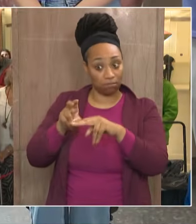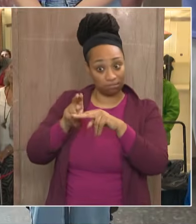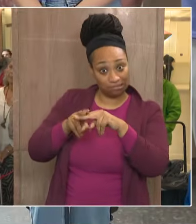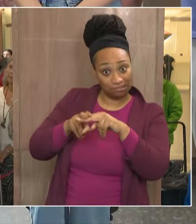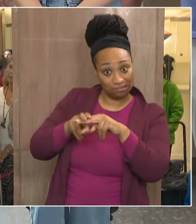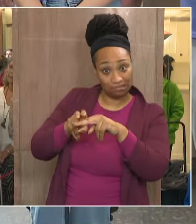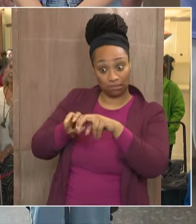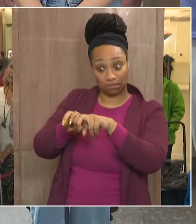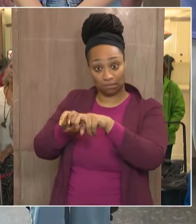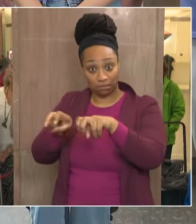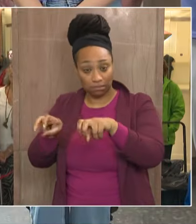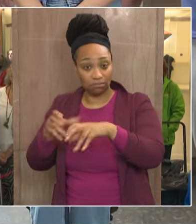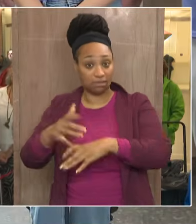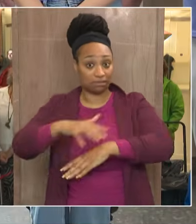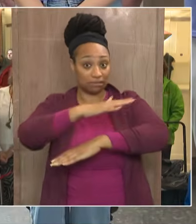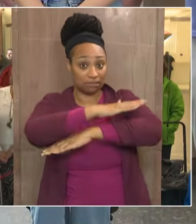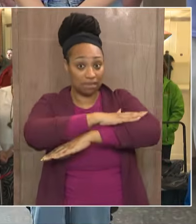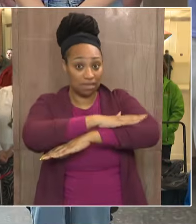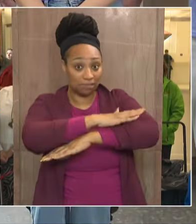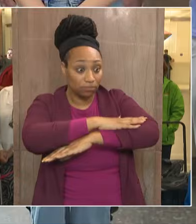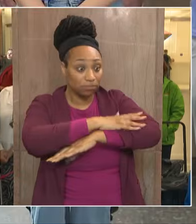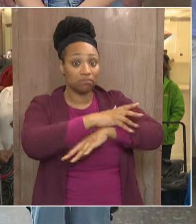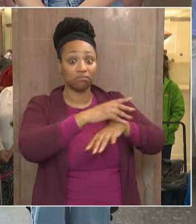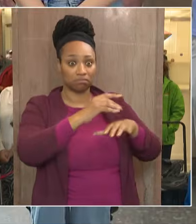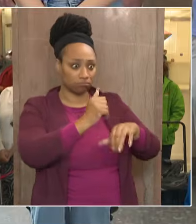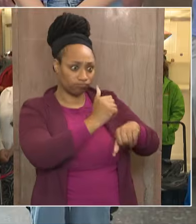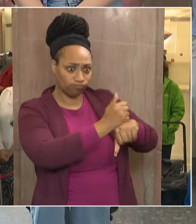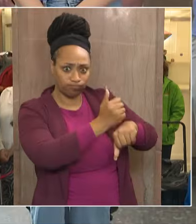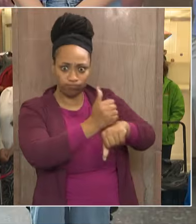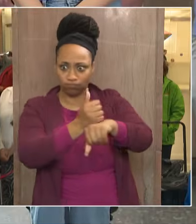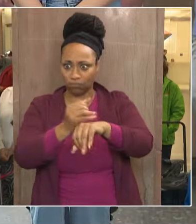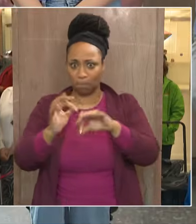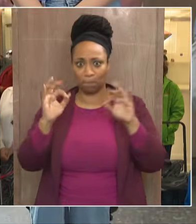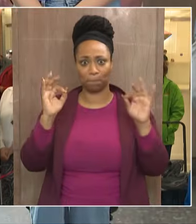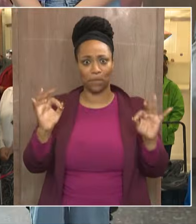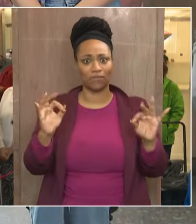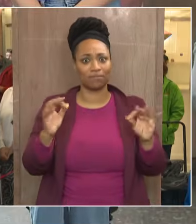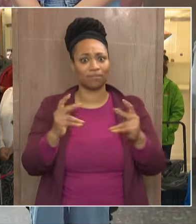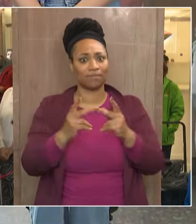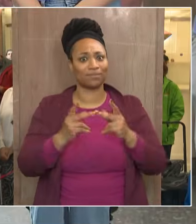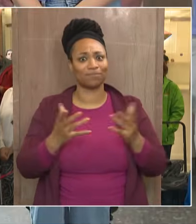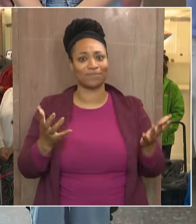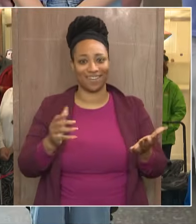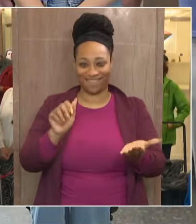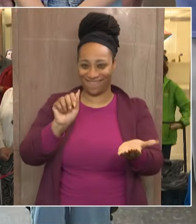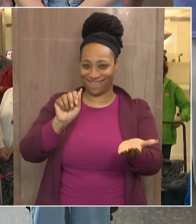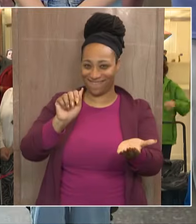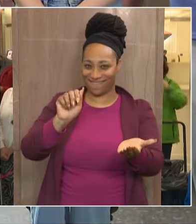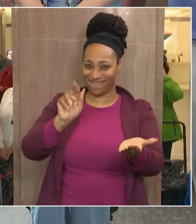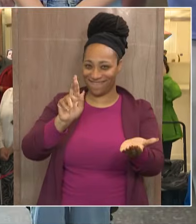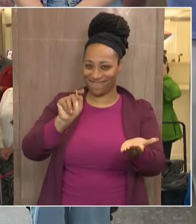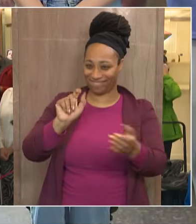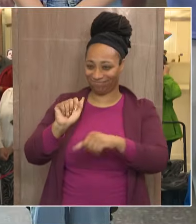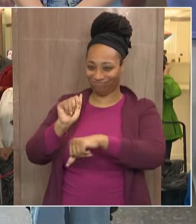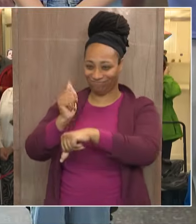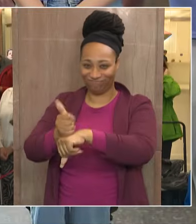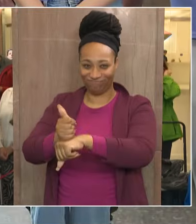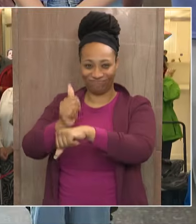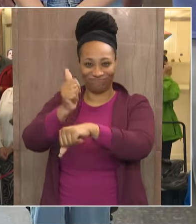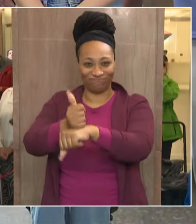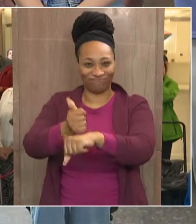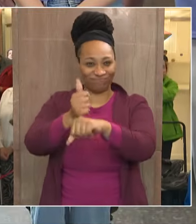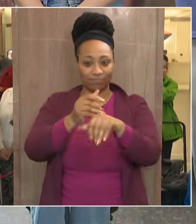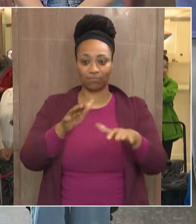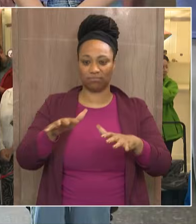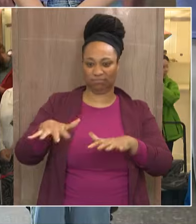colorful branding that brings in visitors, but also supports the local businesses that are there. These